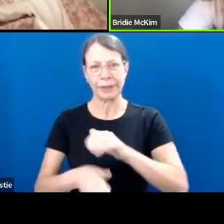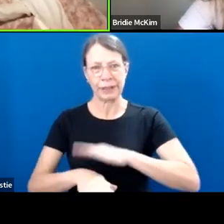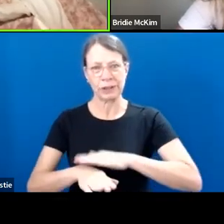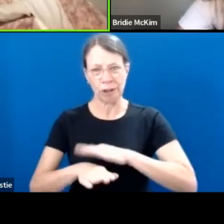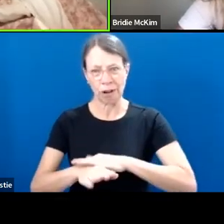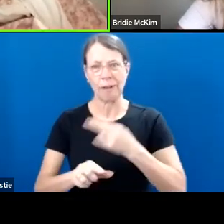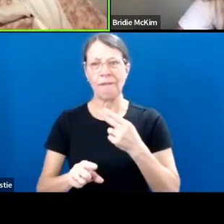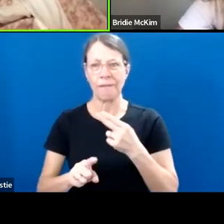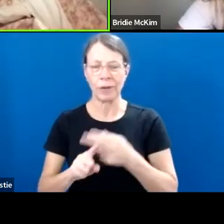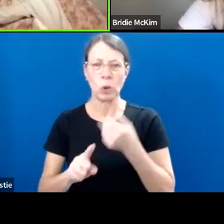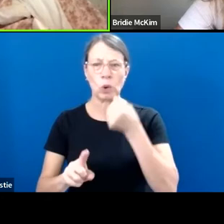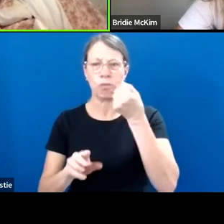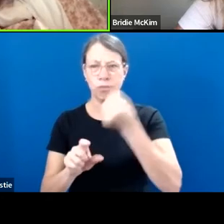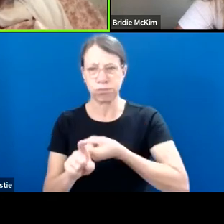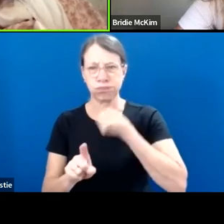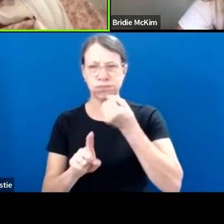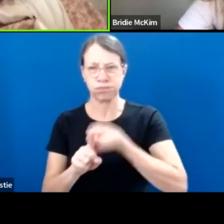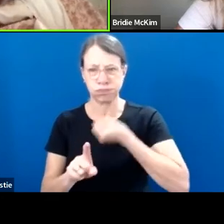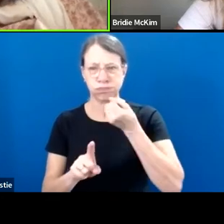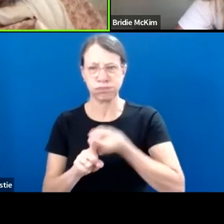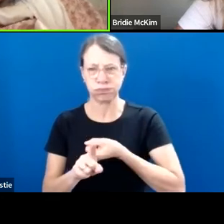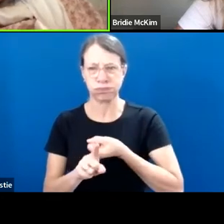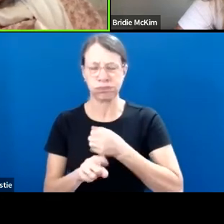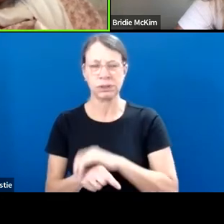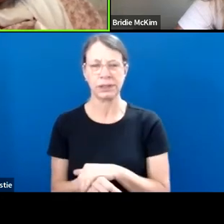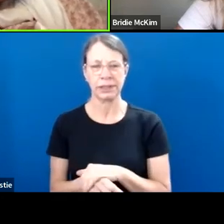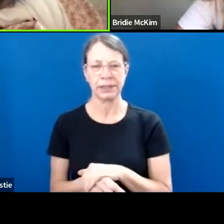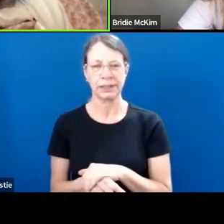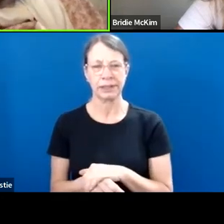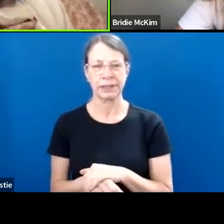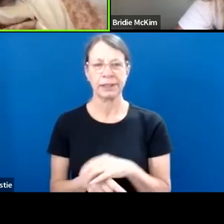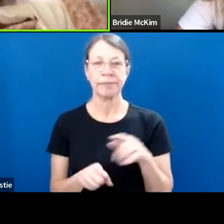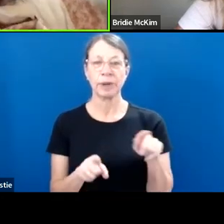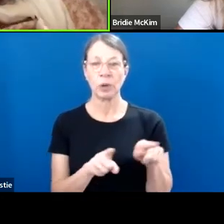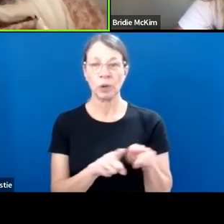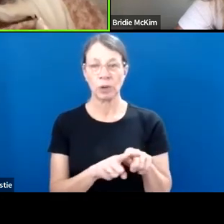And there is a time and a place, I think, for